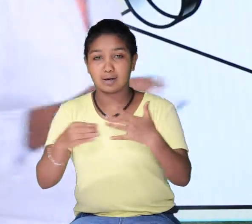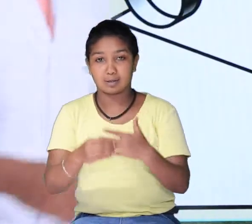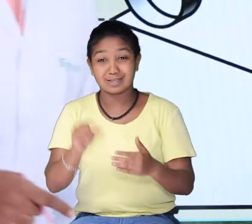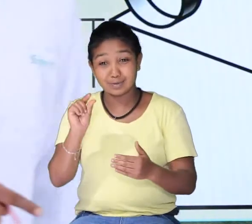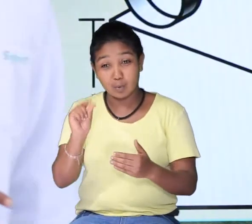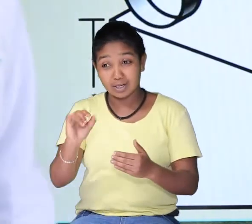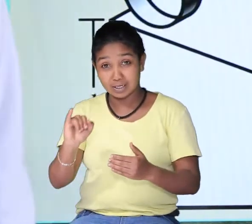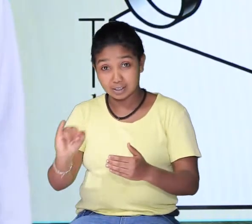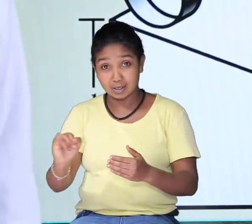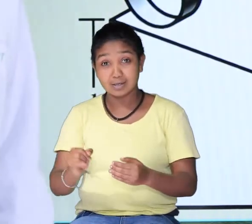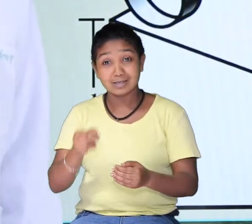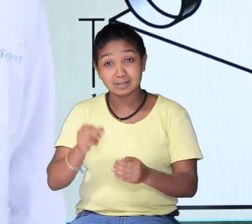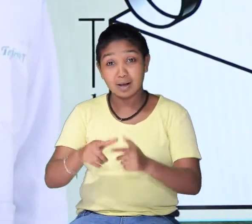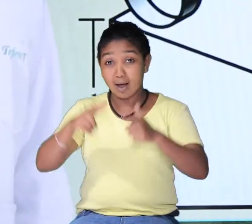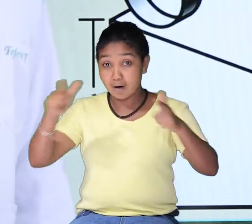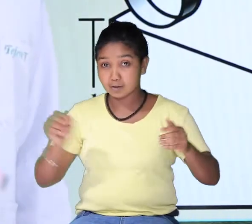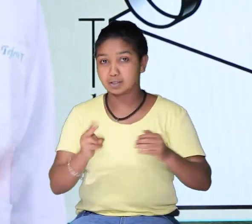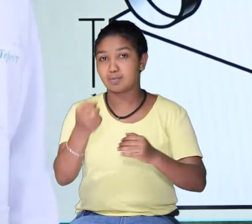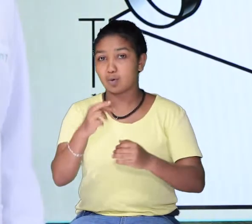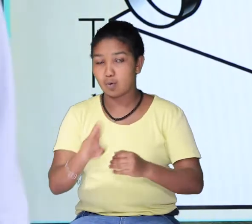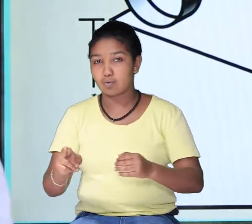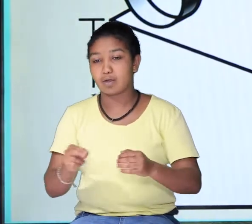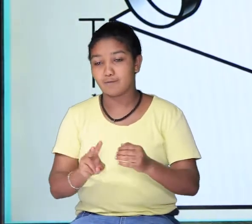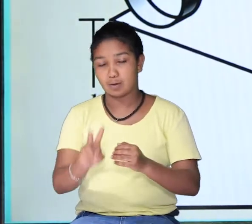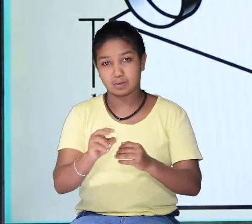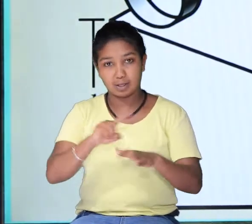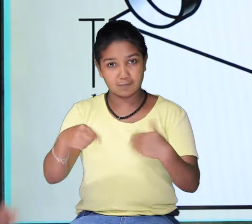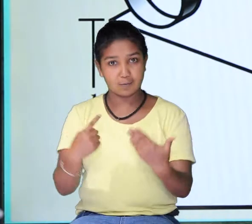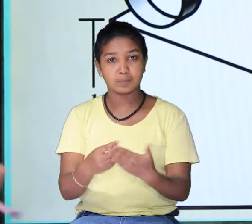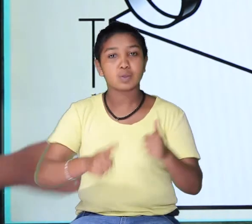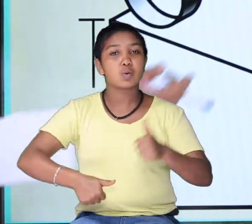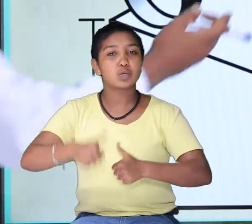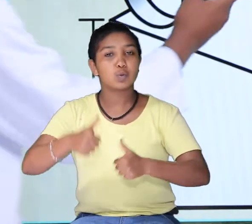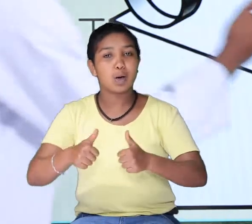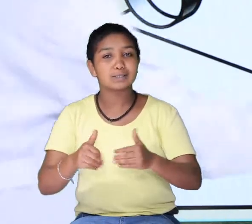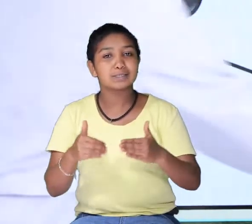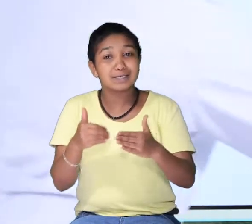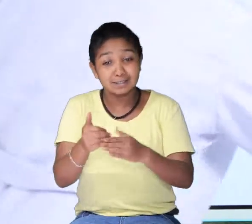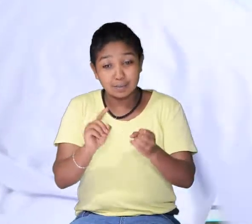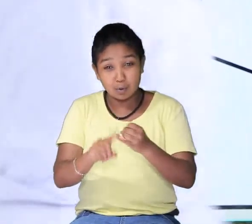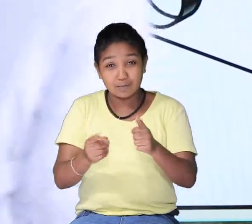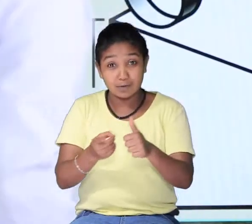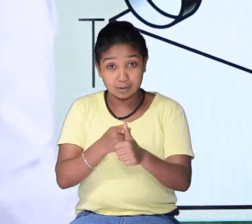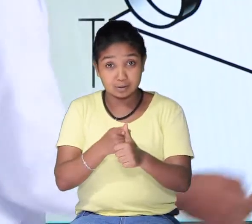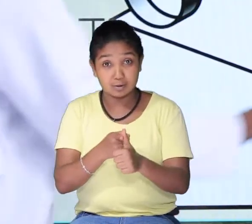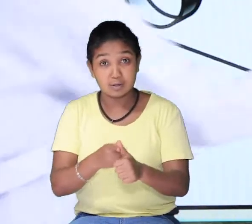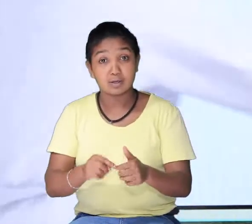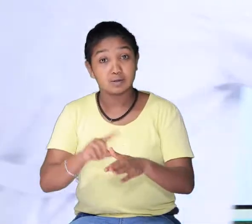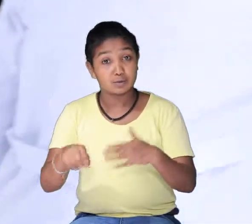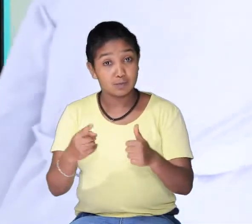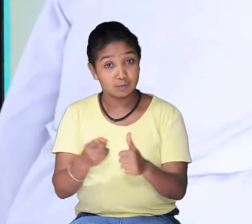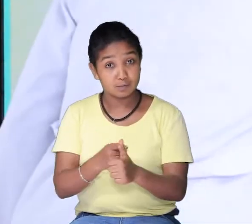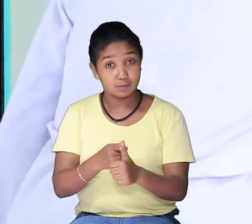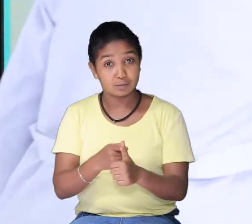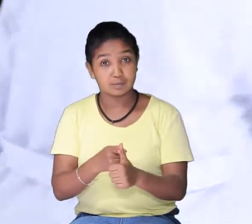the moment of inertia, the larger the speed or the velocity. Therefore, which one reaches to the bottom first? So